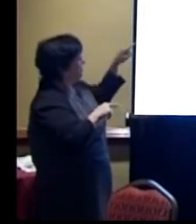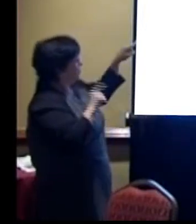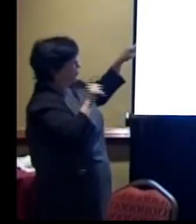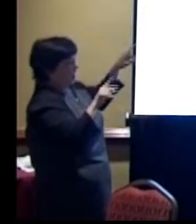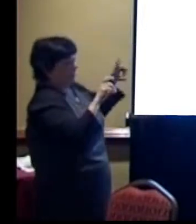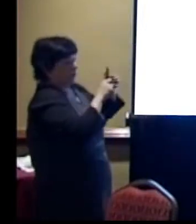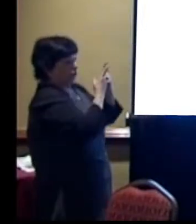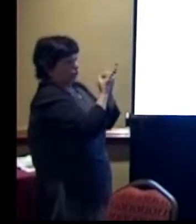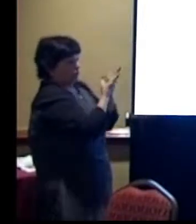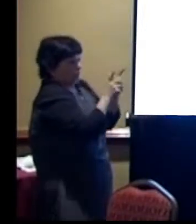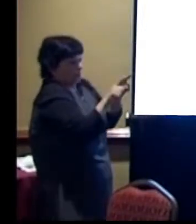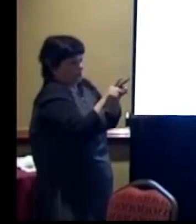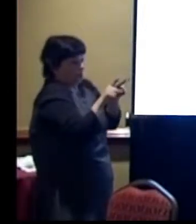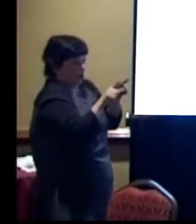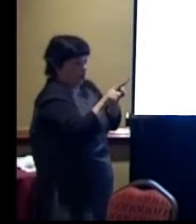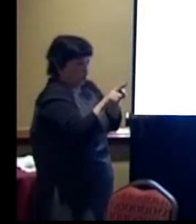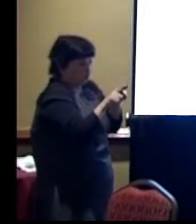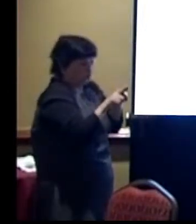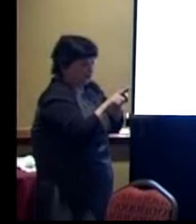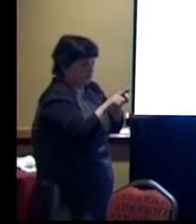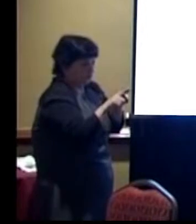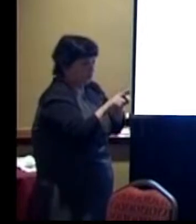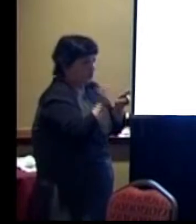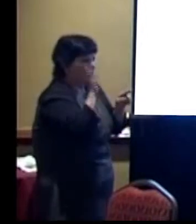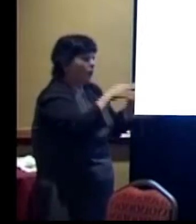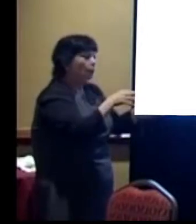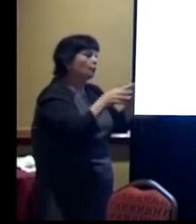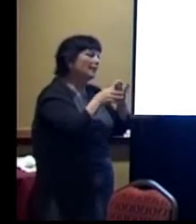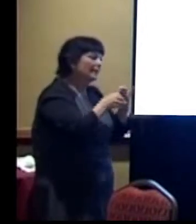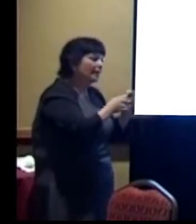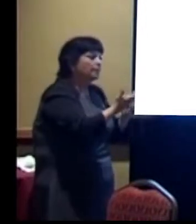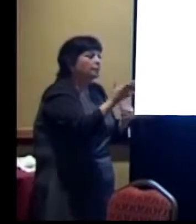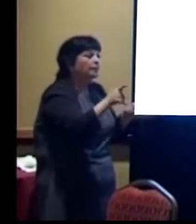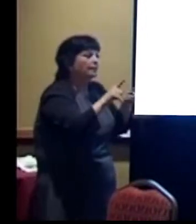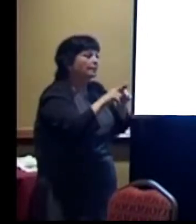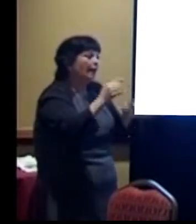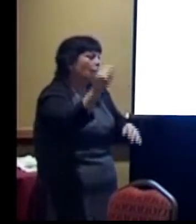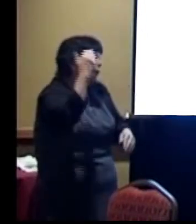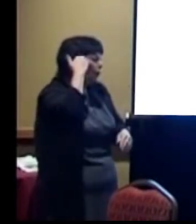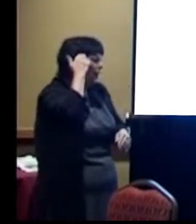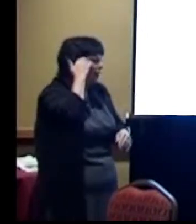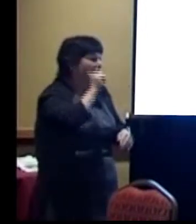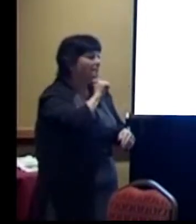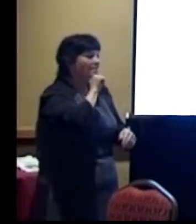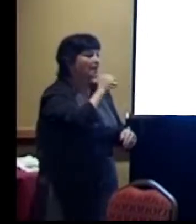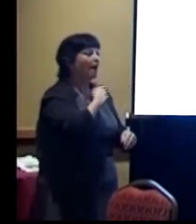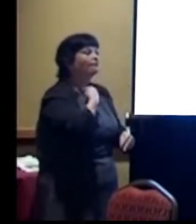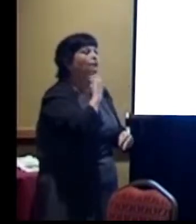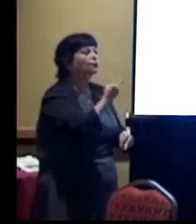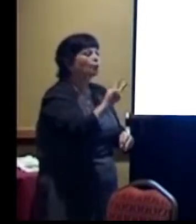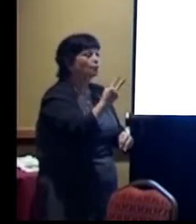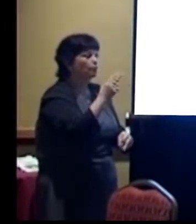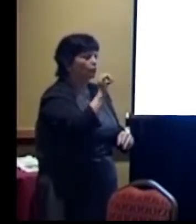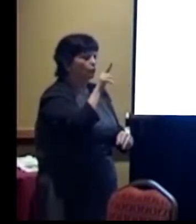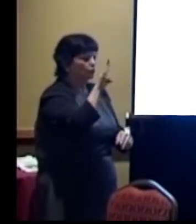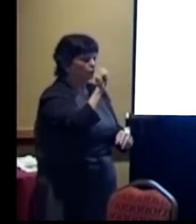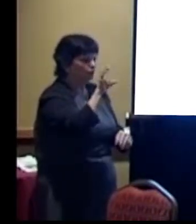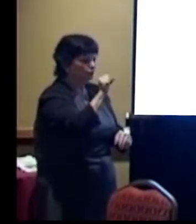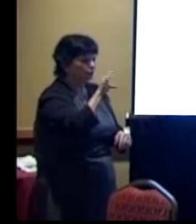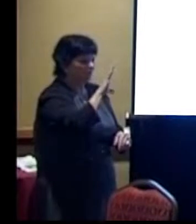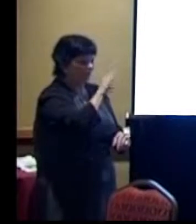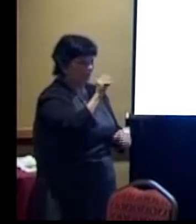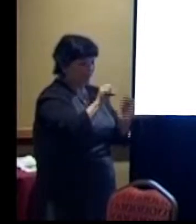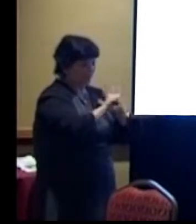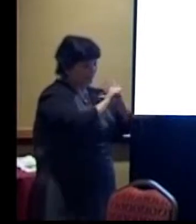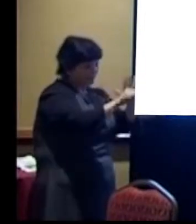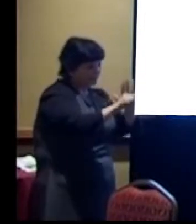This domain also is going to relate to things like awareness of nonverbal cues and signals,